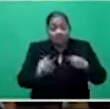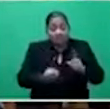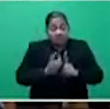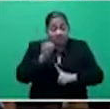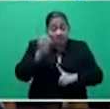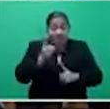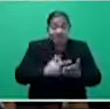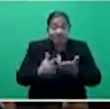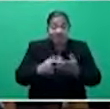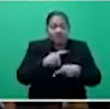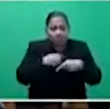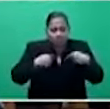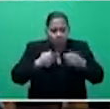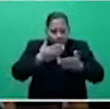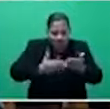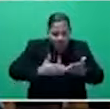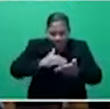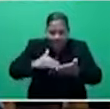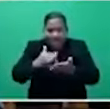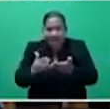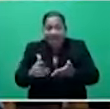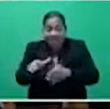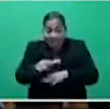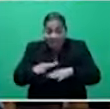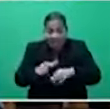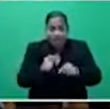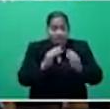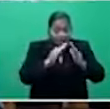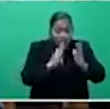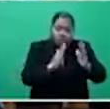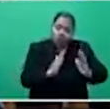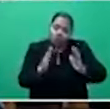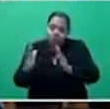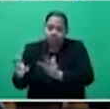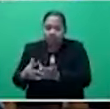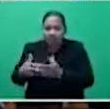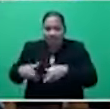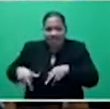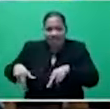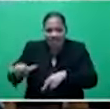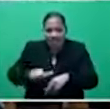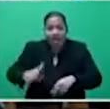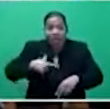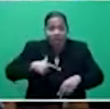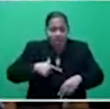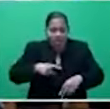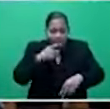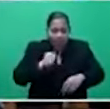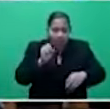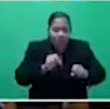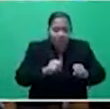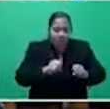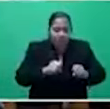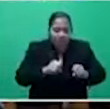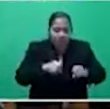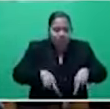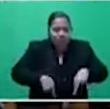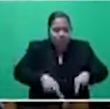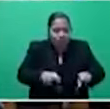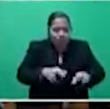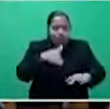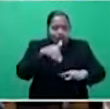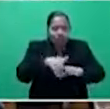going to subdivide the land, you have to move your house to another area so we can build a road. Put the drain, put the footpath, put the street